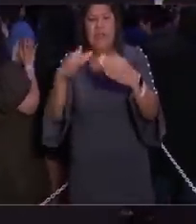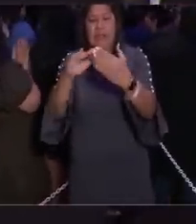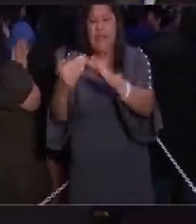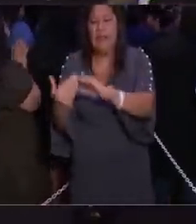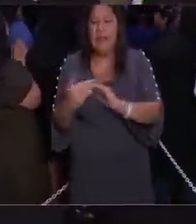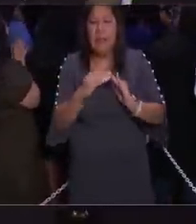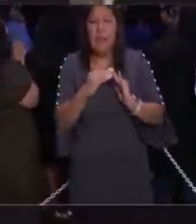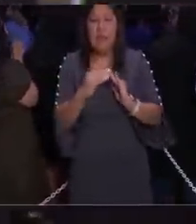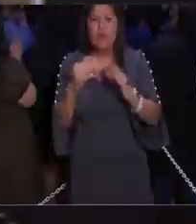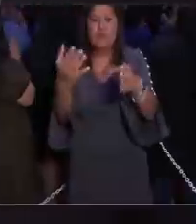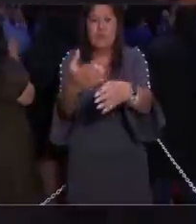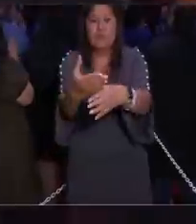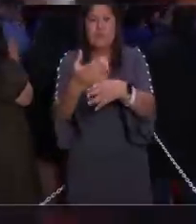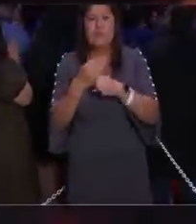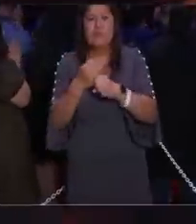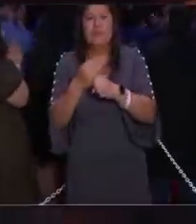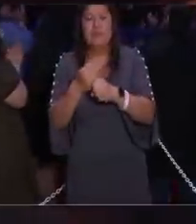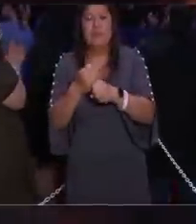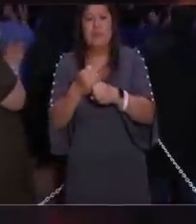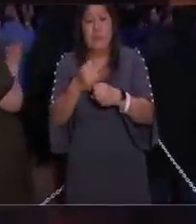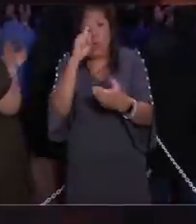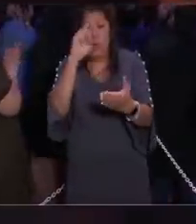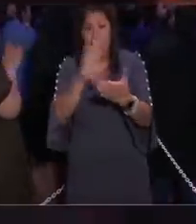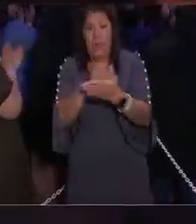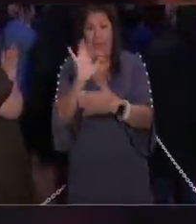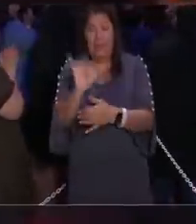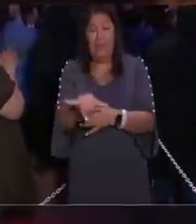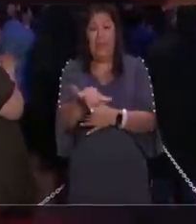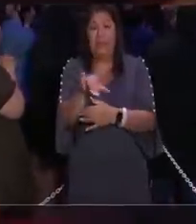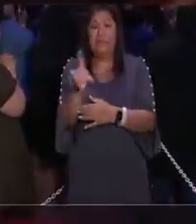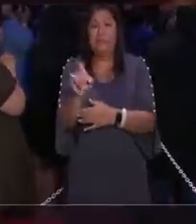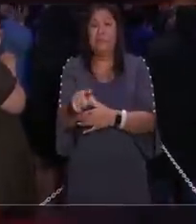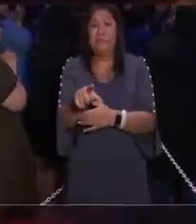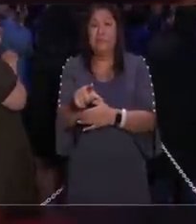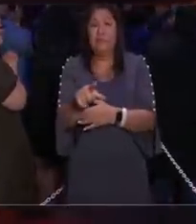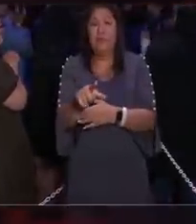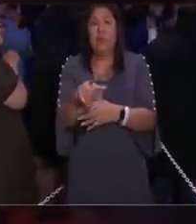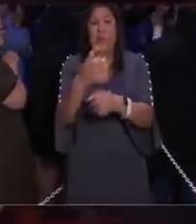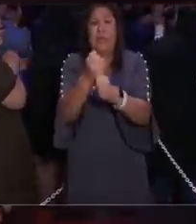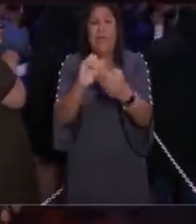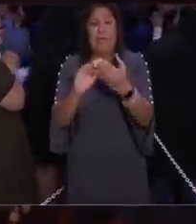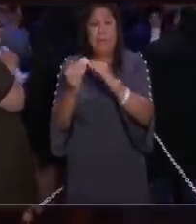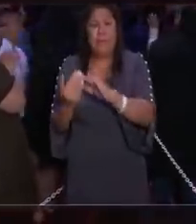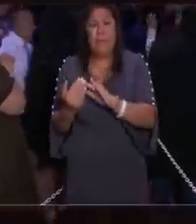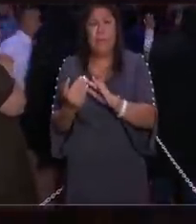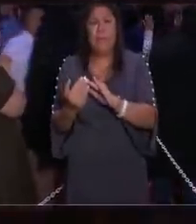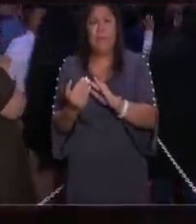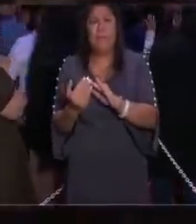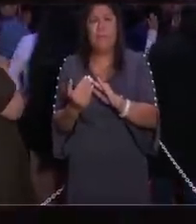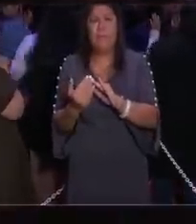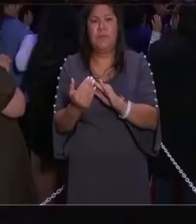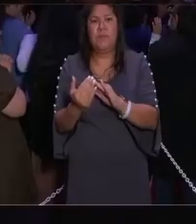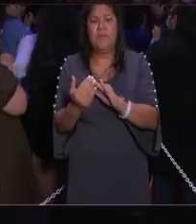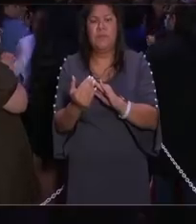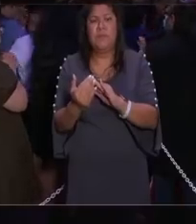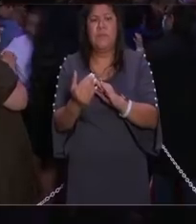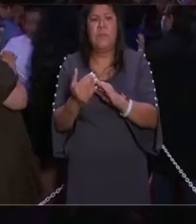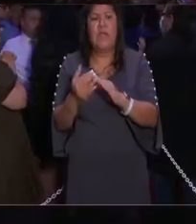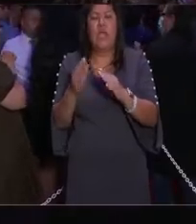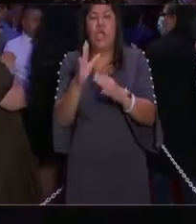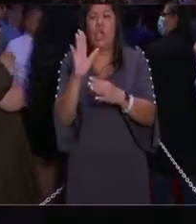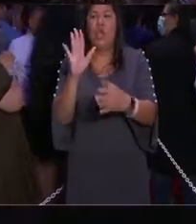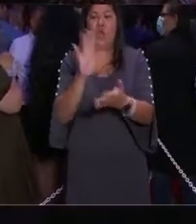neighborhoods. Does anybody believe that? We're gonna take communities. You're gonna take your